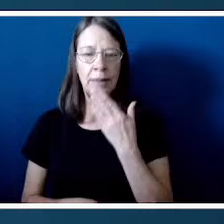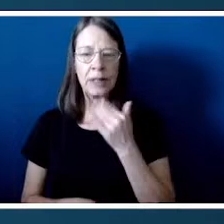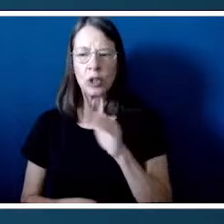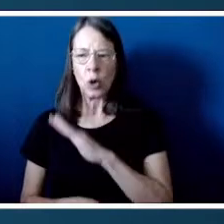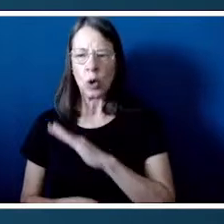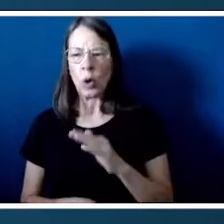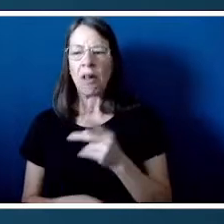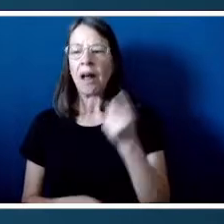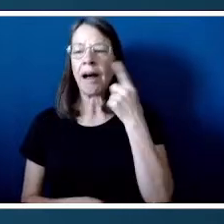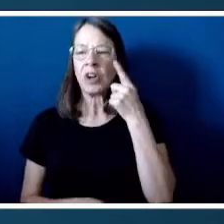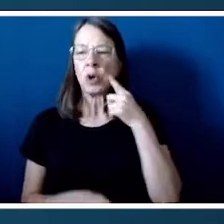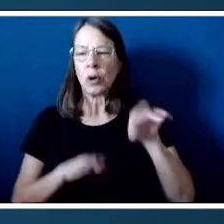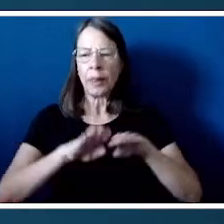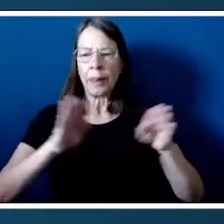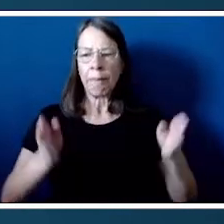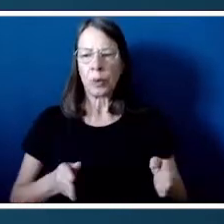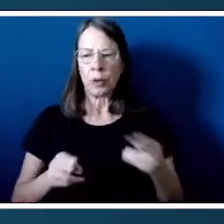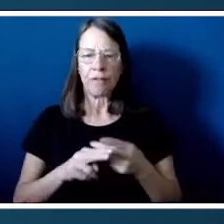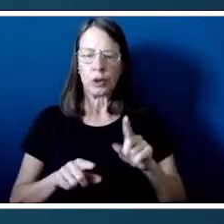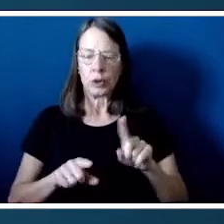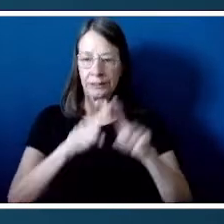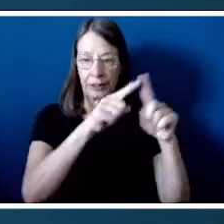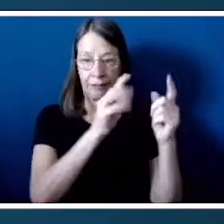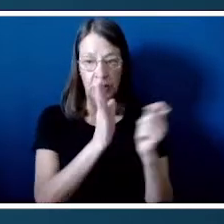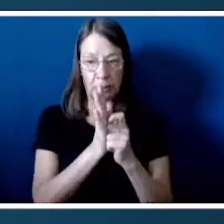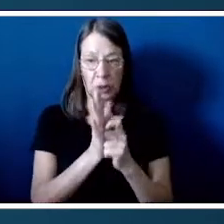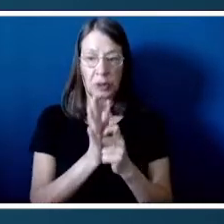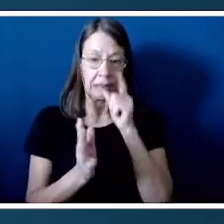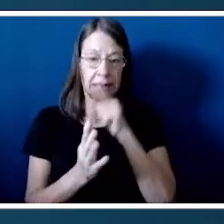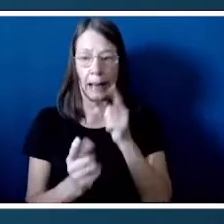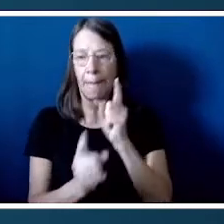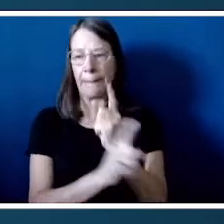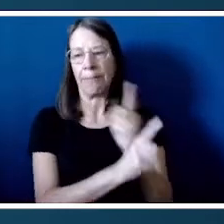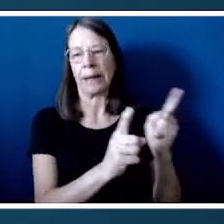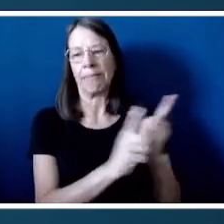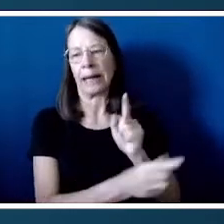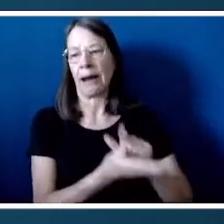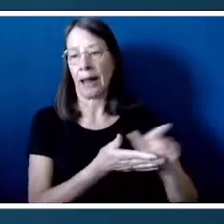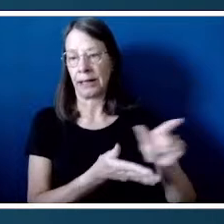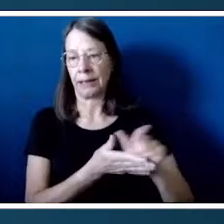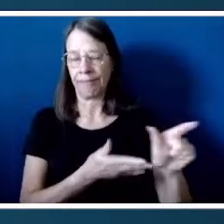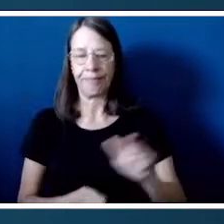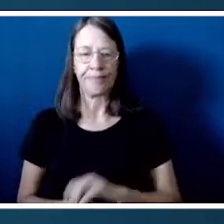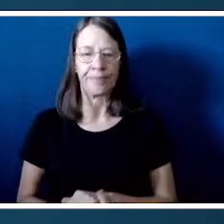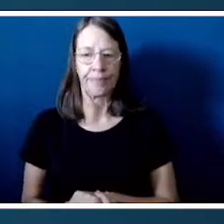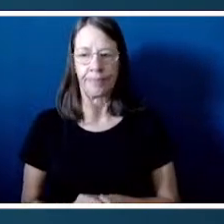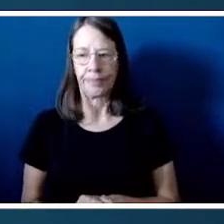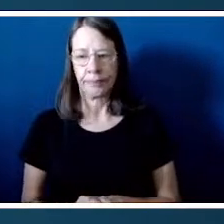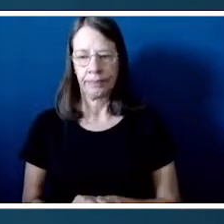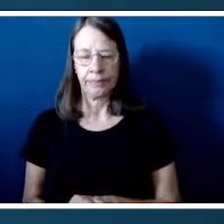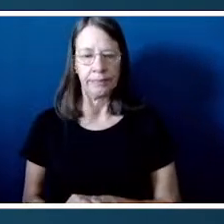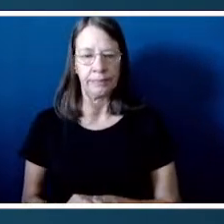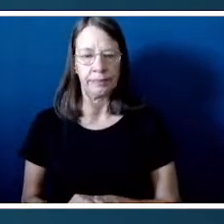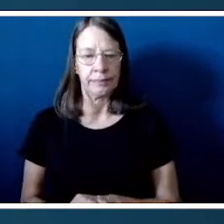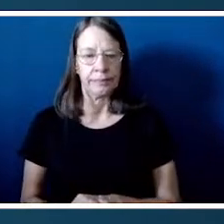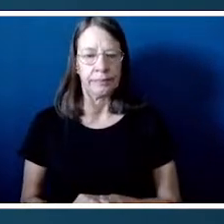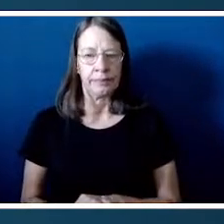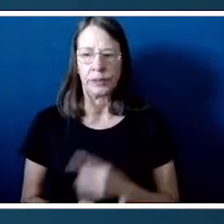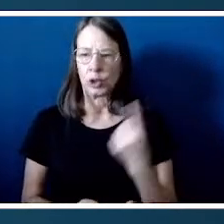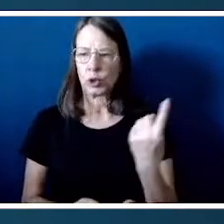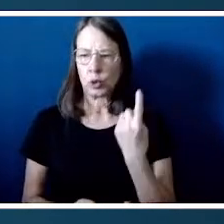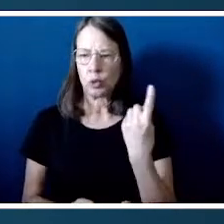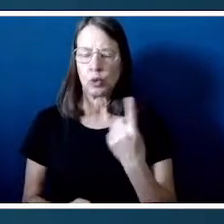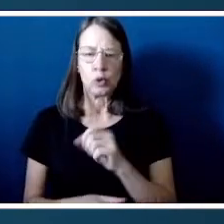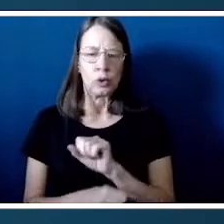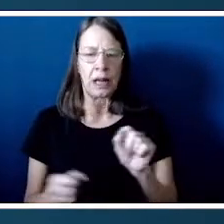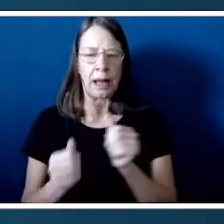just outside the theatre here, and meet their teams. But our major partner for the AAC since its